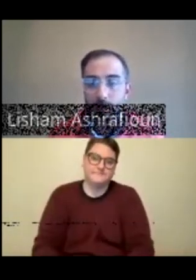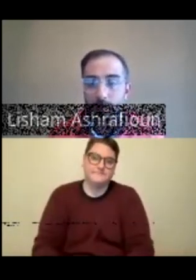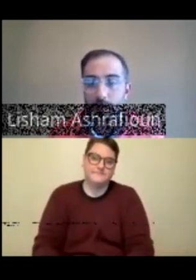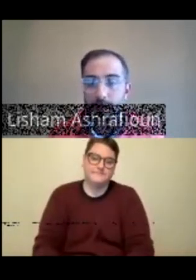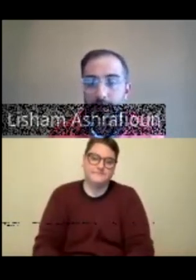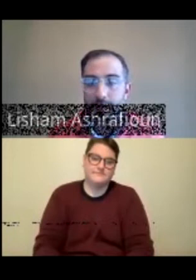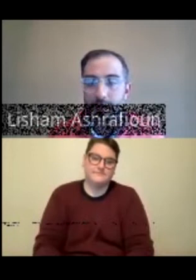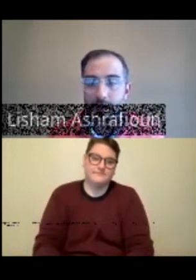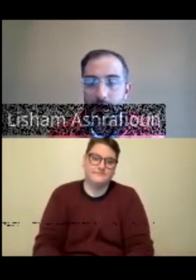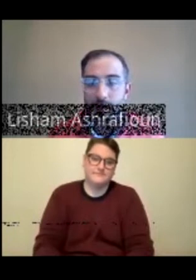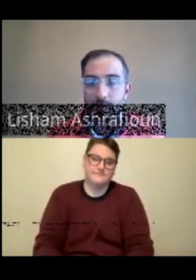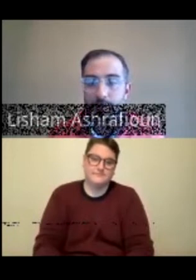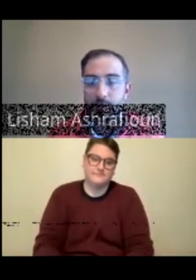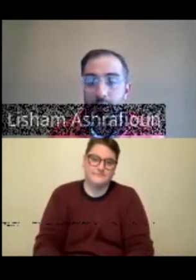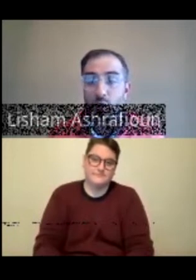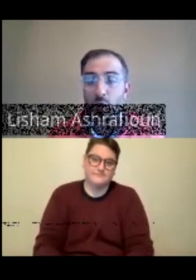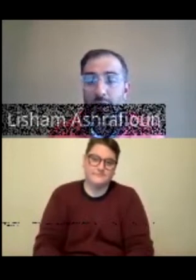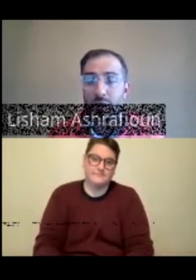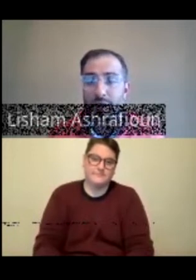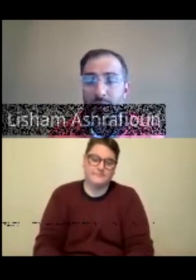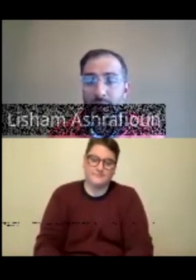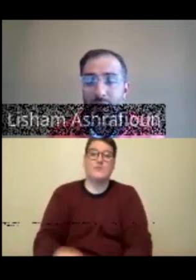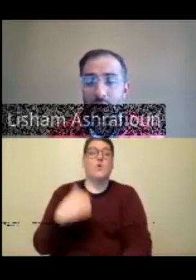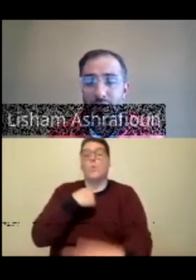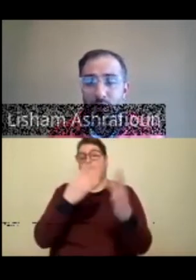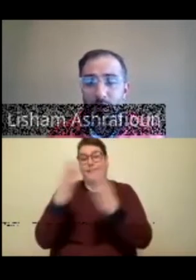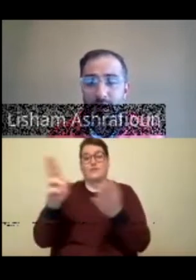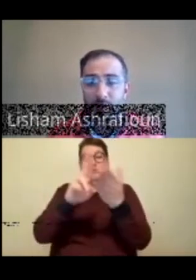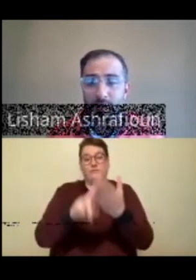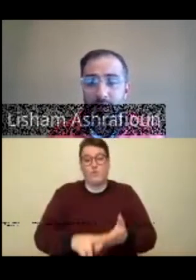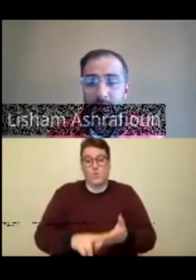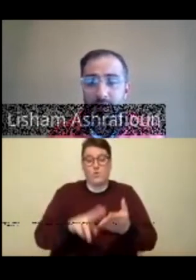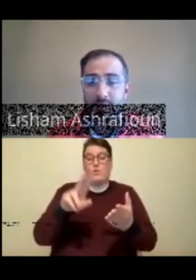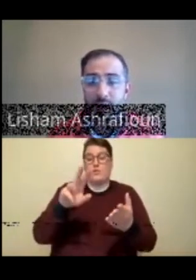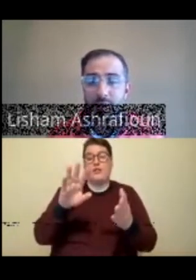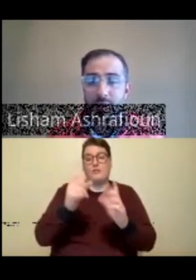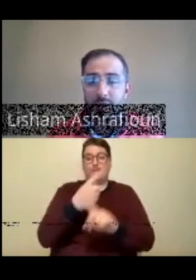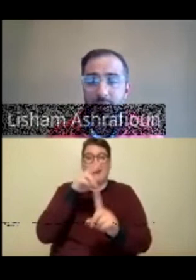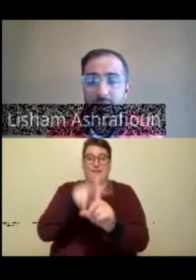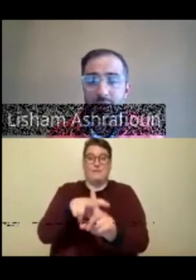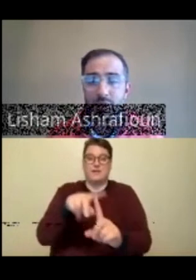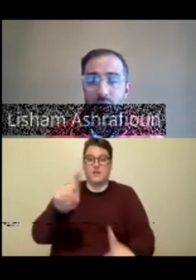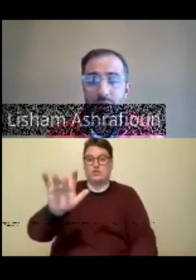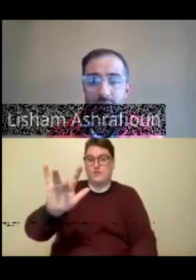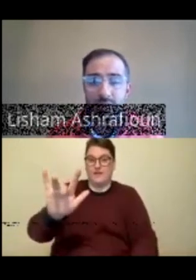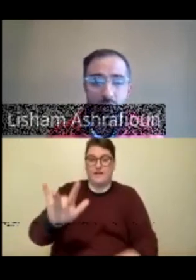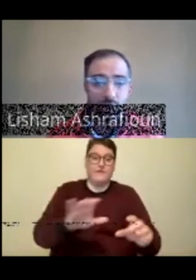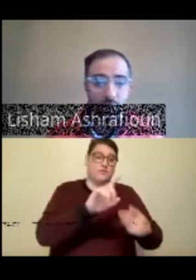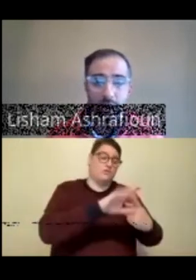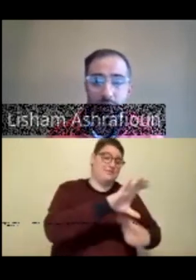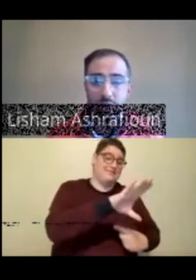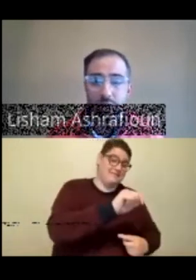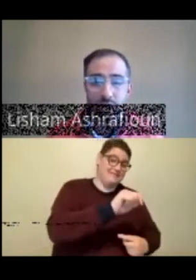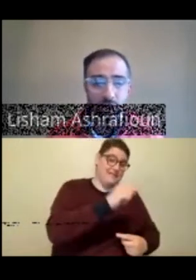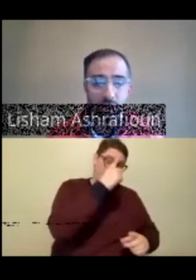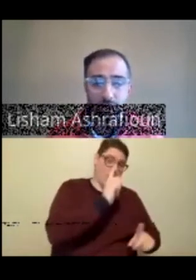And we are planning on enrolling and randomizing 125 participants to either CBT for loneliness condition or the